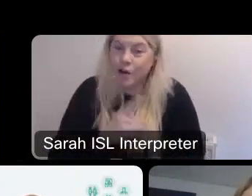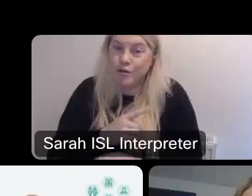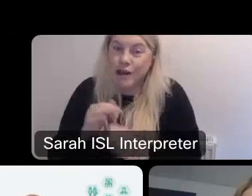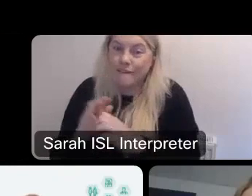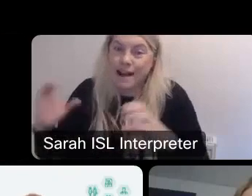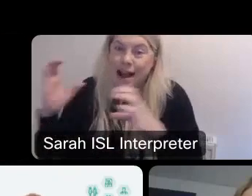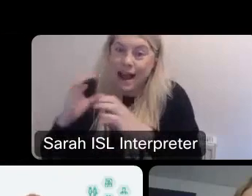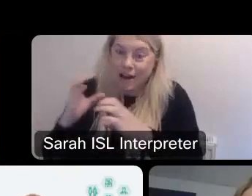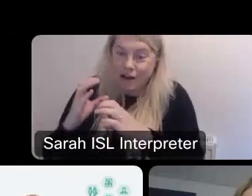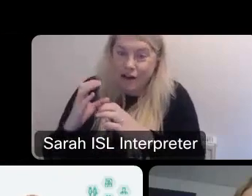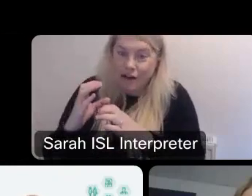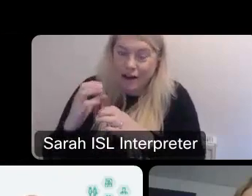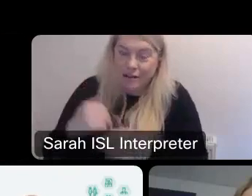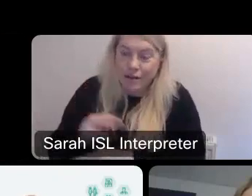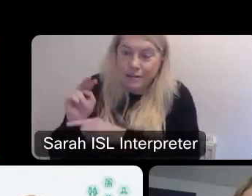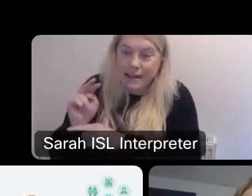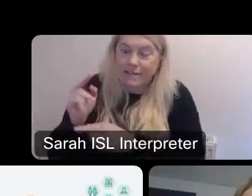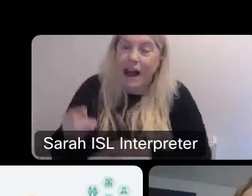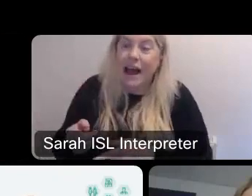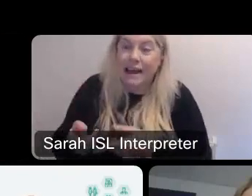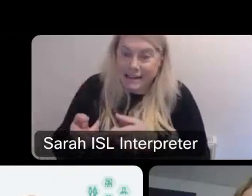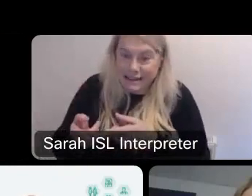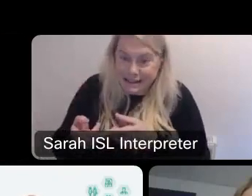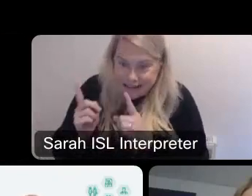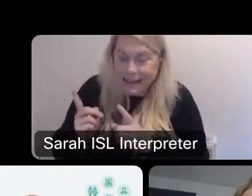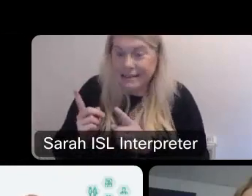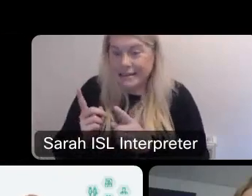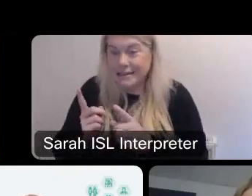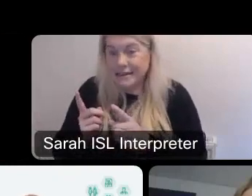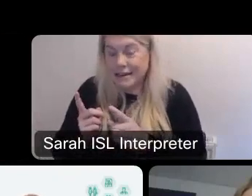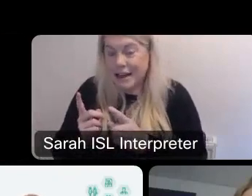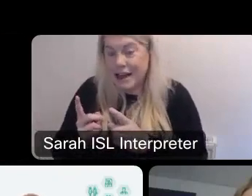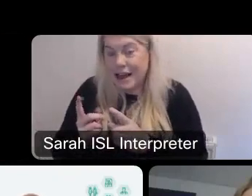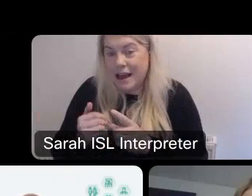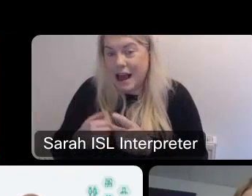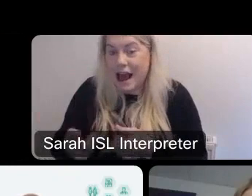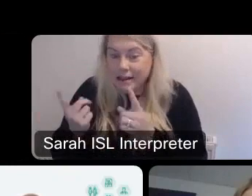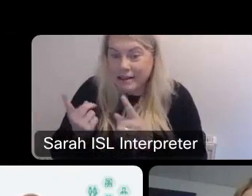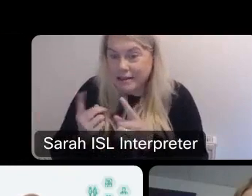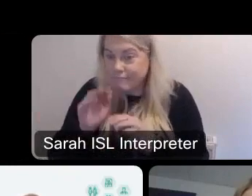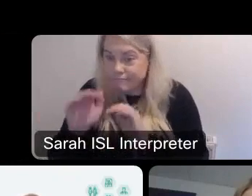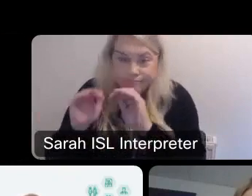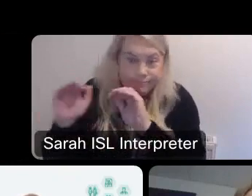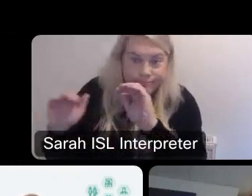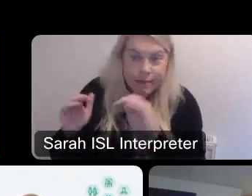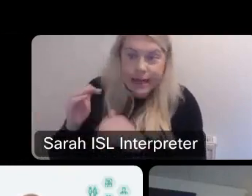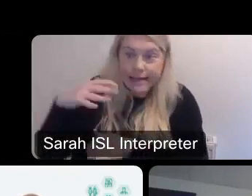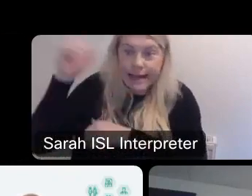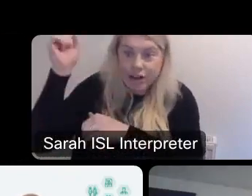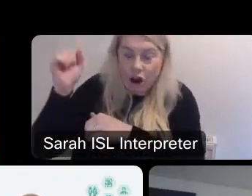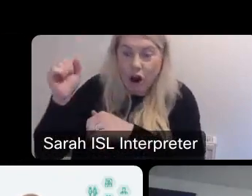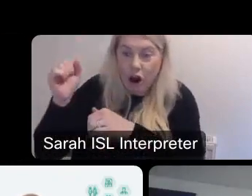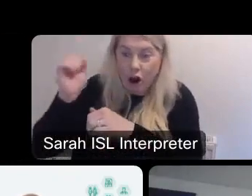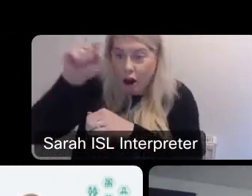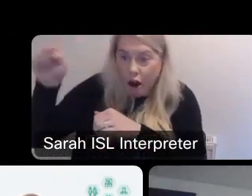I did make representations to senior stakeholders in the organisation and got agreement